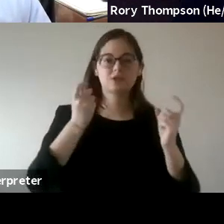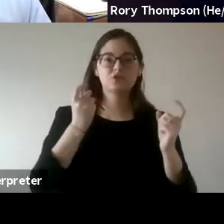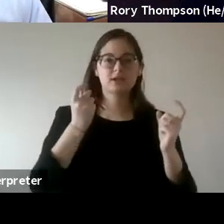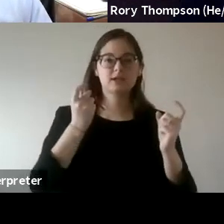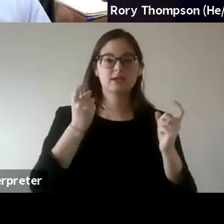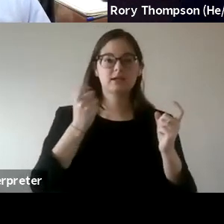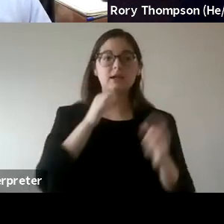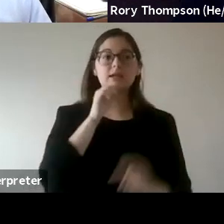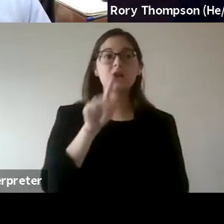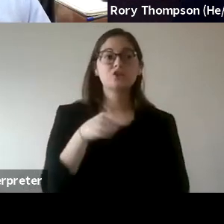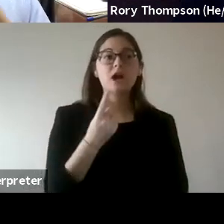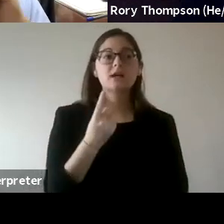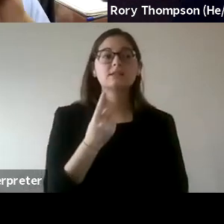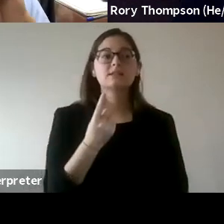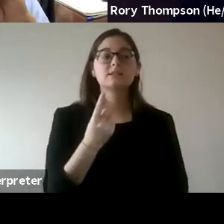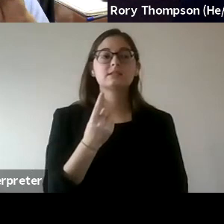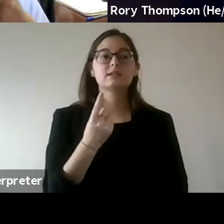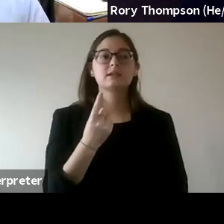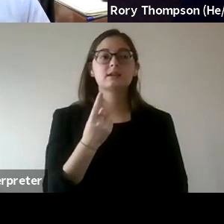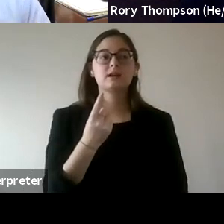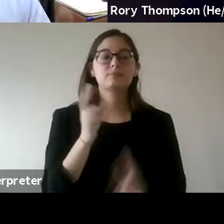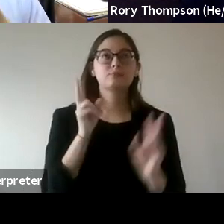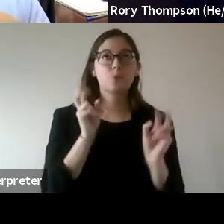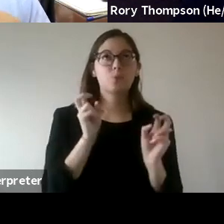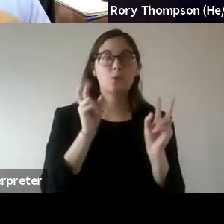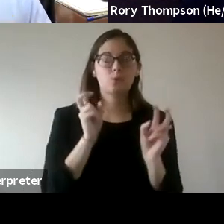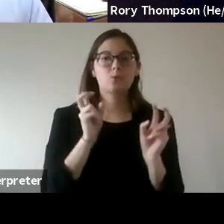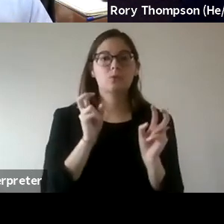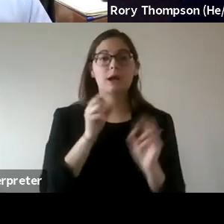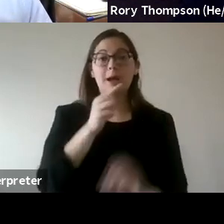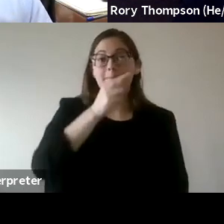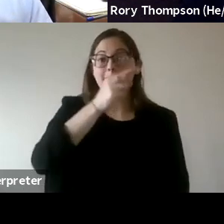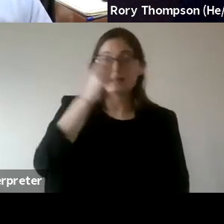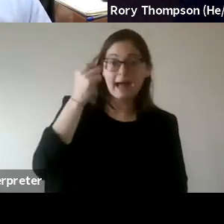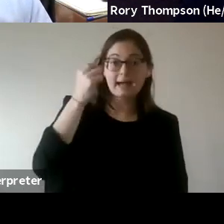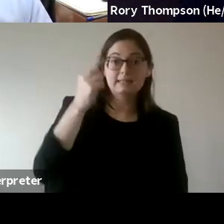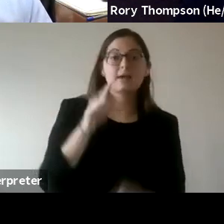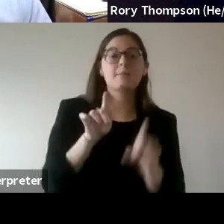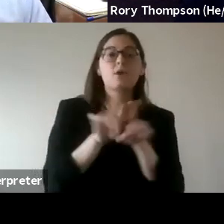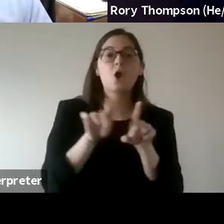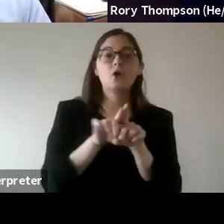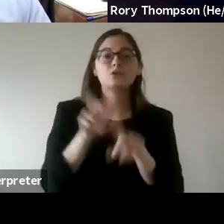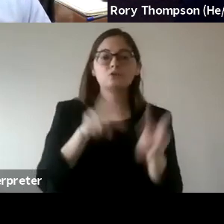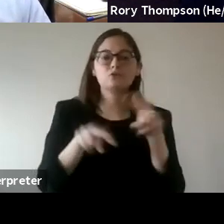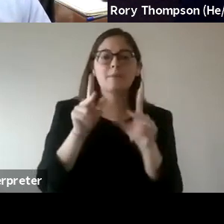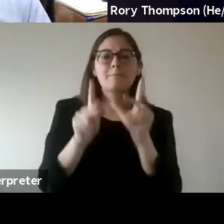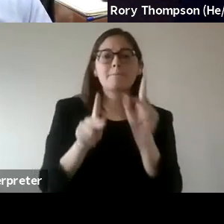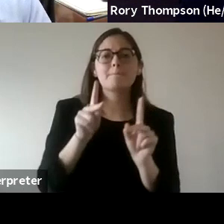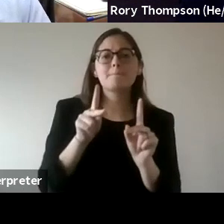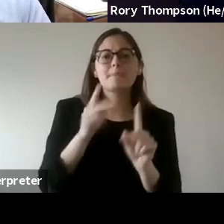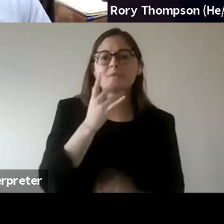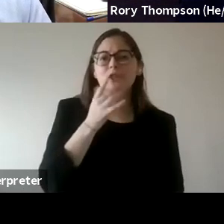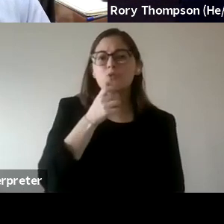of not just quote unquote Blacks, but also looking at people of color that have